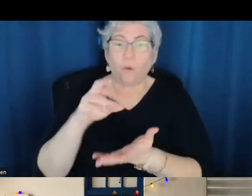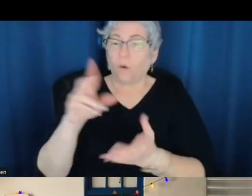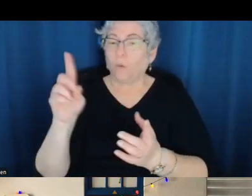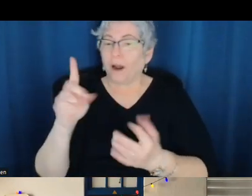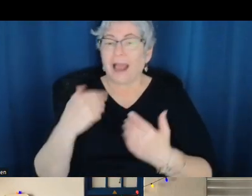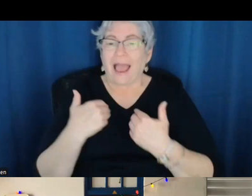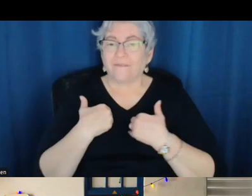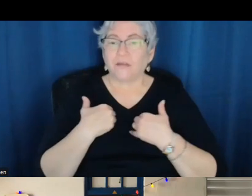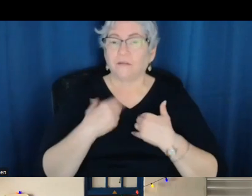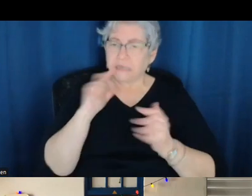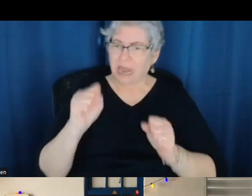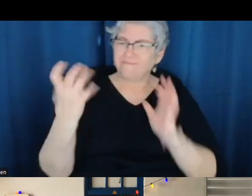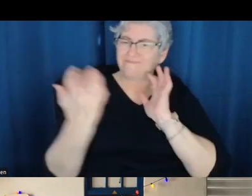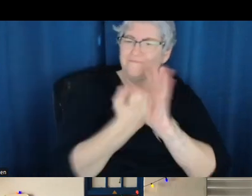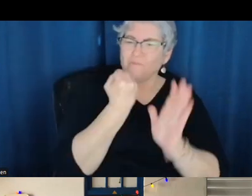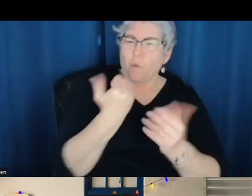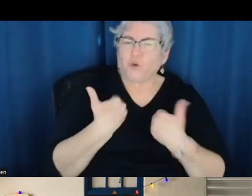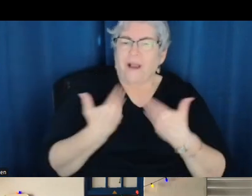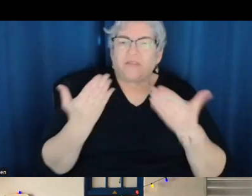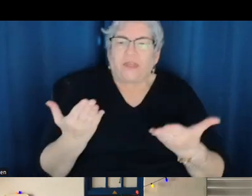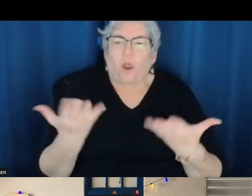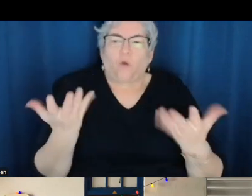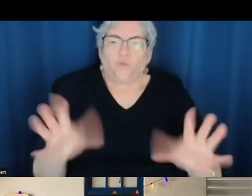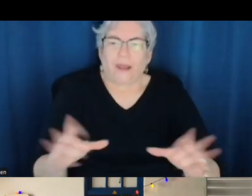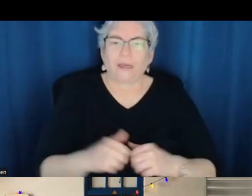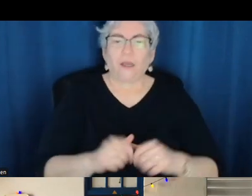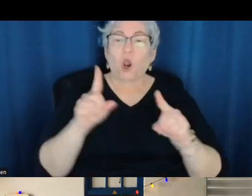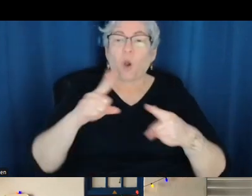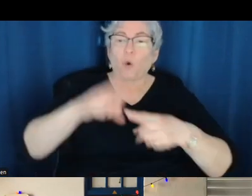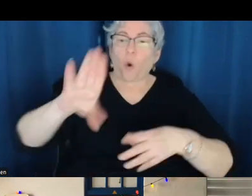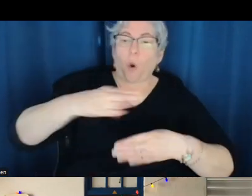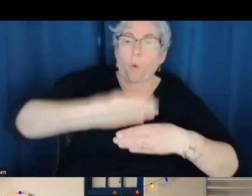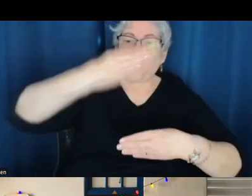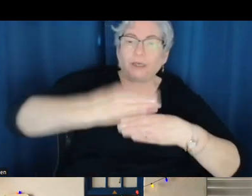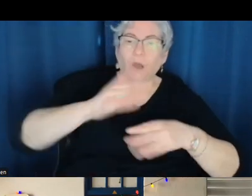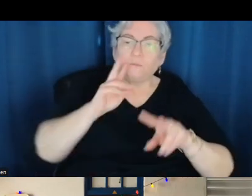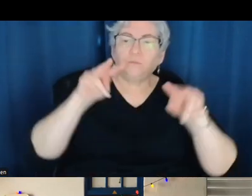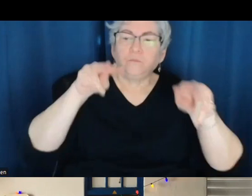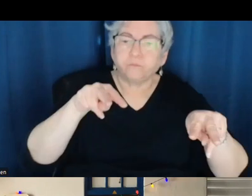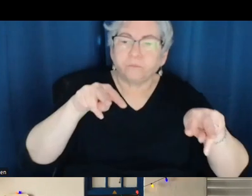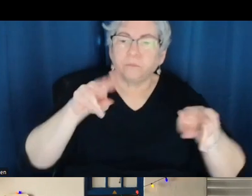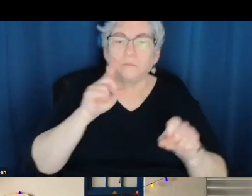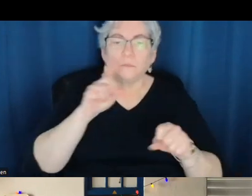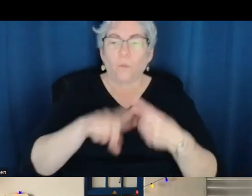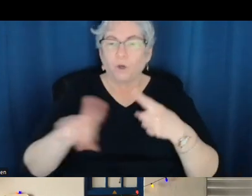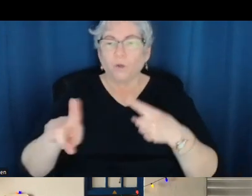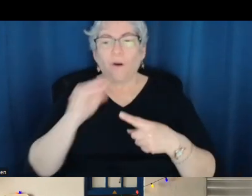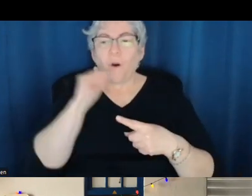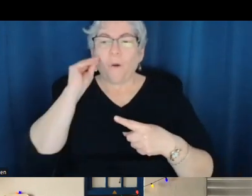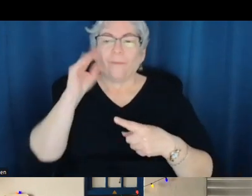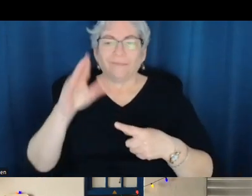Take advantage of what's already there. Go to the windows that you look often. Also, go to the windows that you look out most